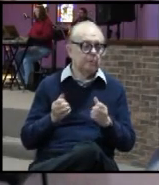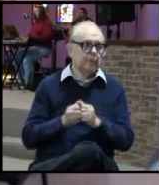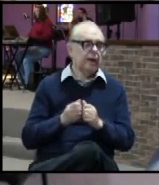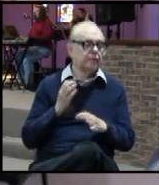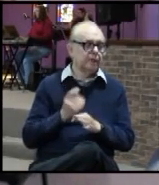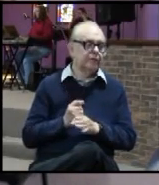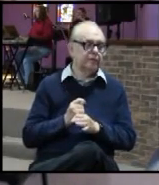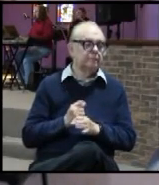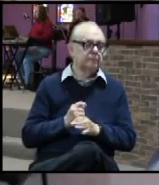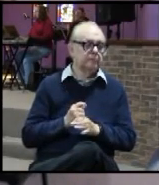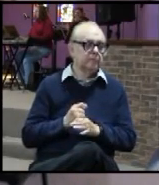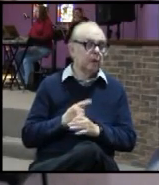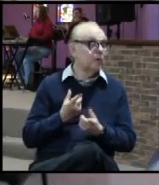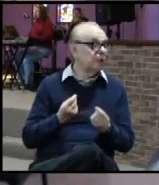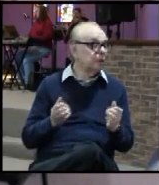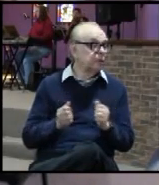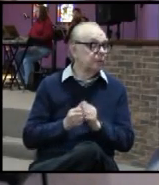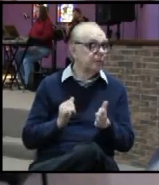The question is, what do you do with it?